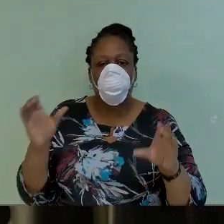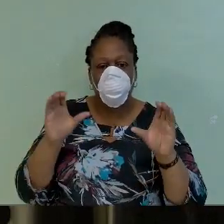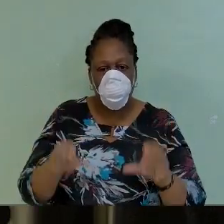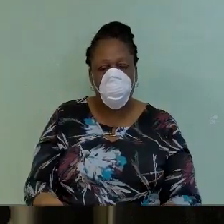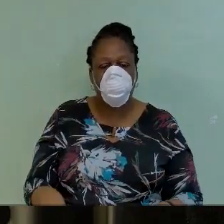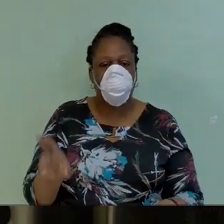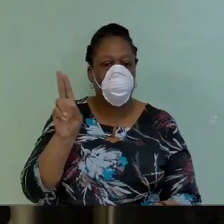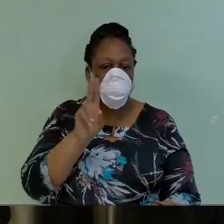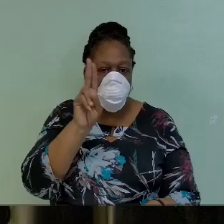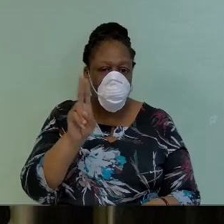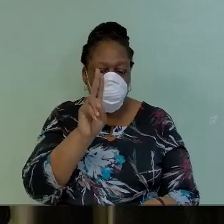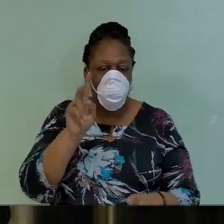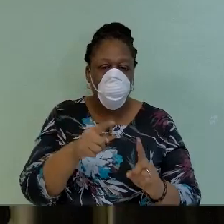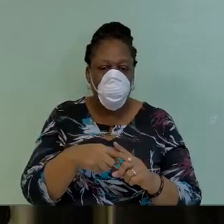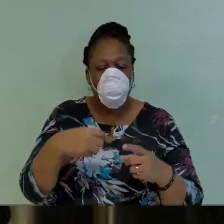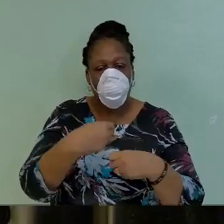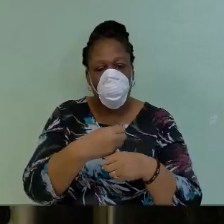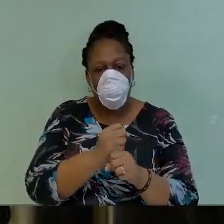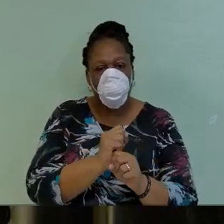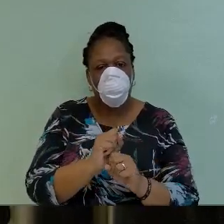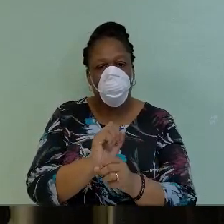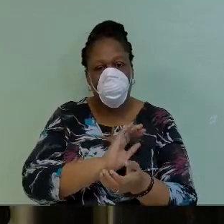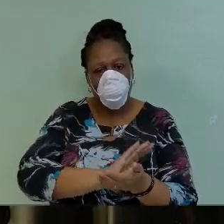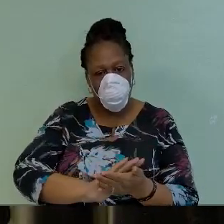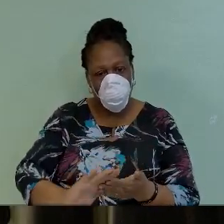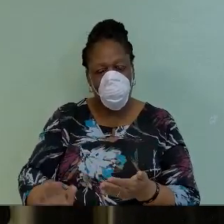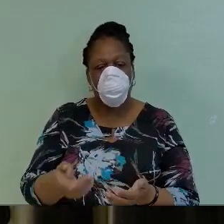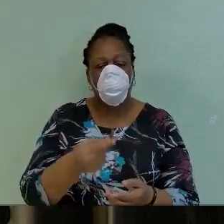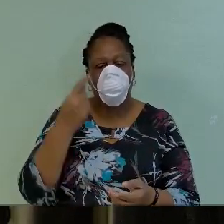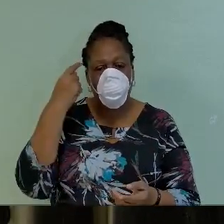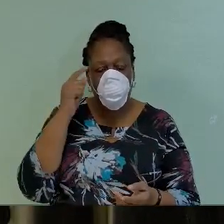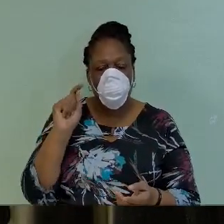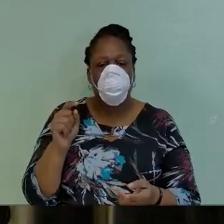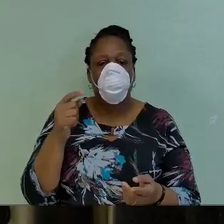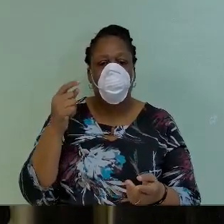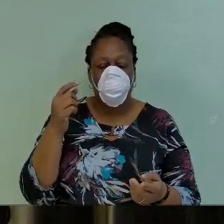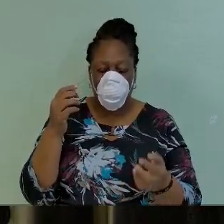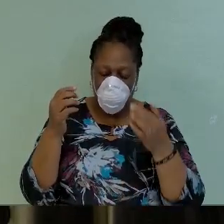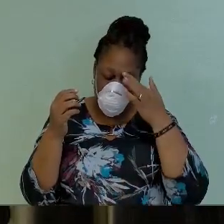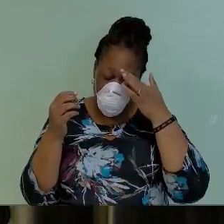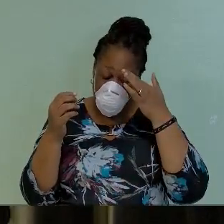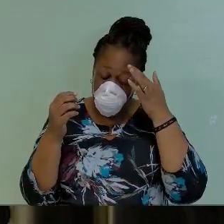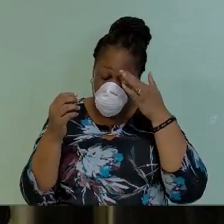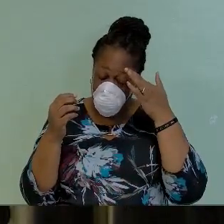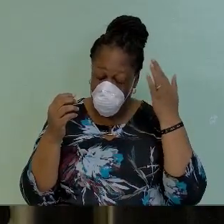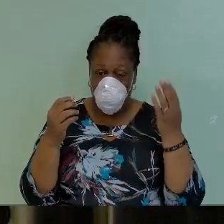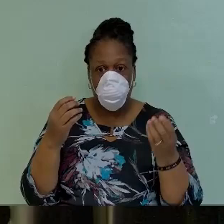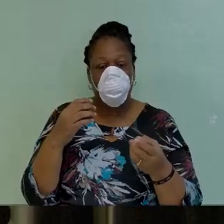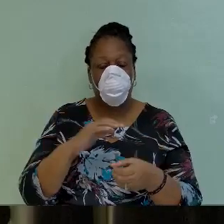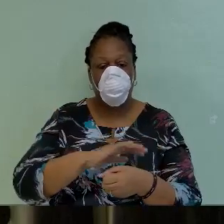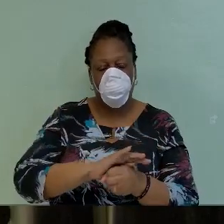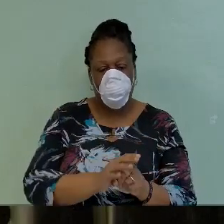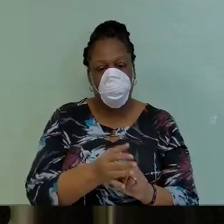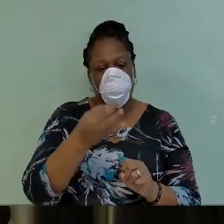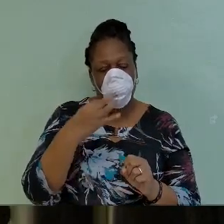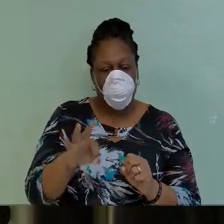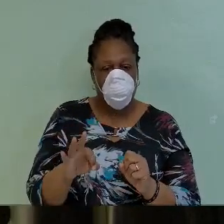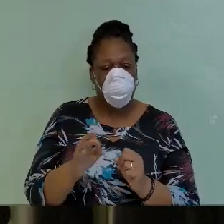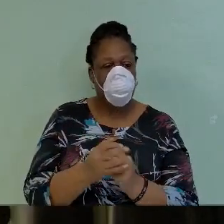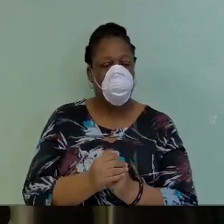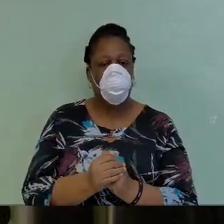in this COVID-19 fight. So it's very important, if anyone out there is getting into the business